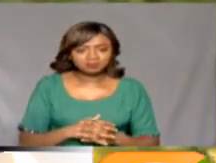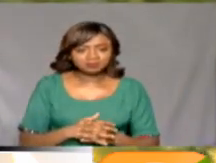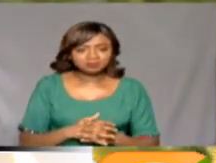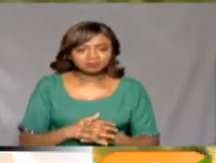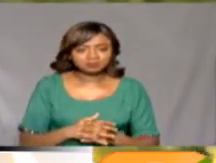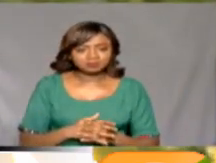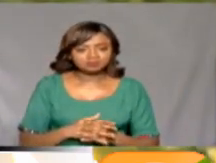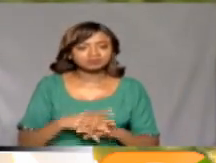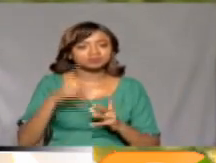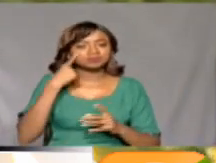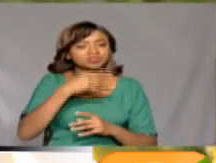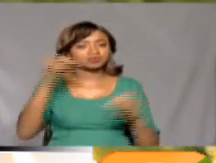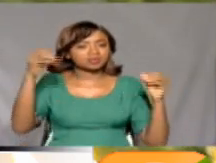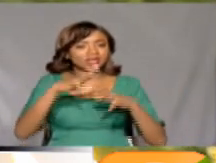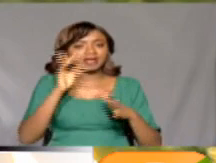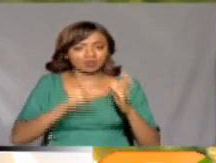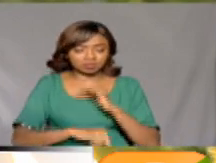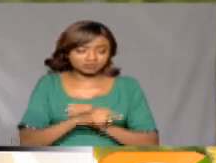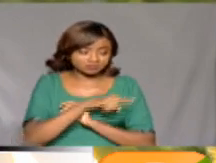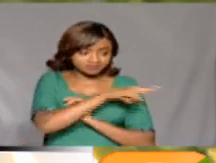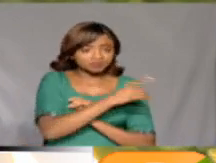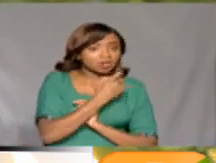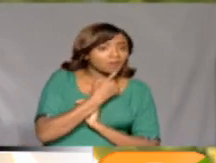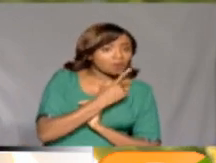had a different succession plan